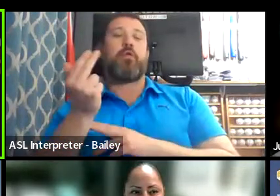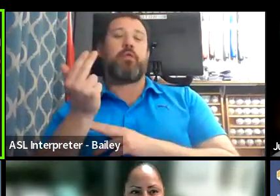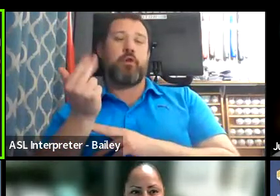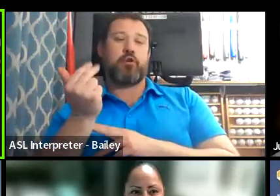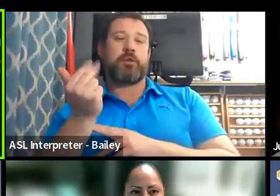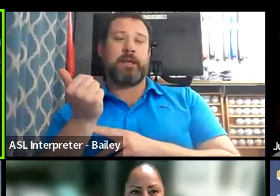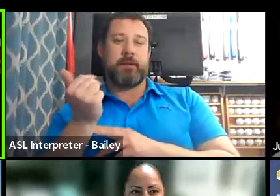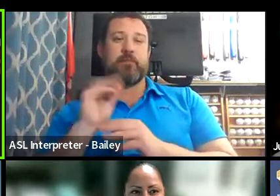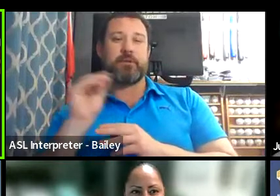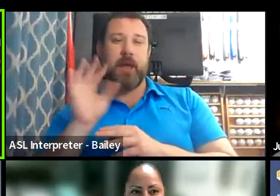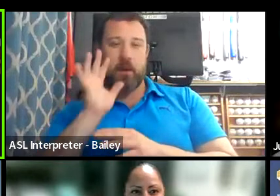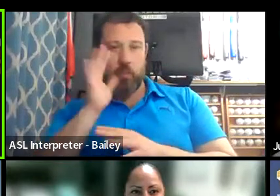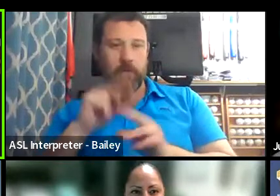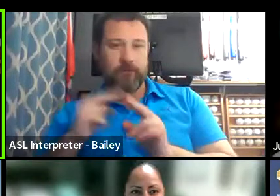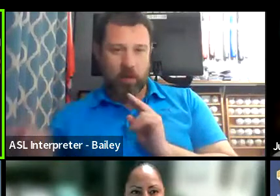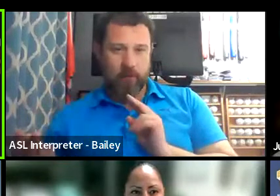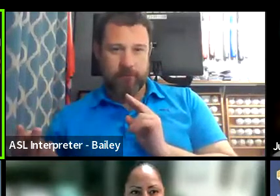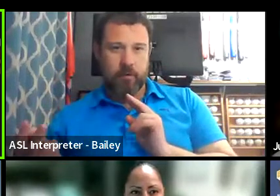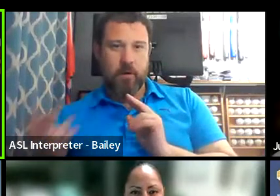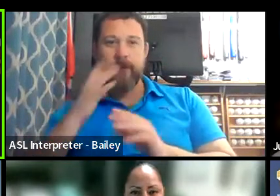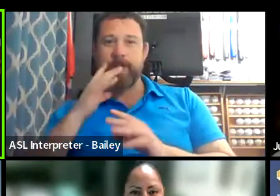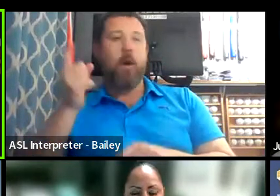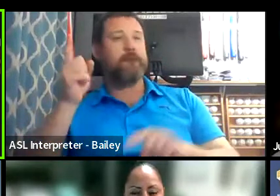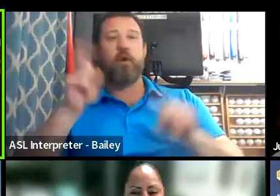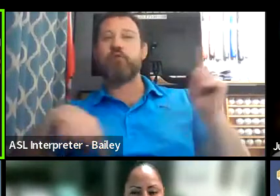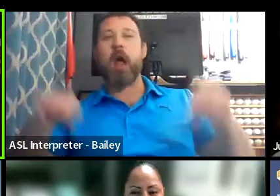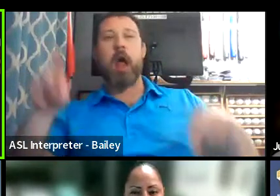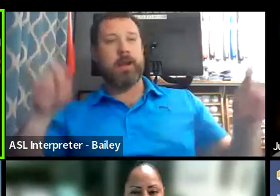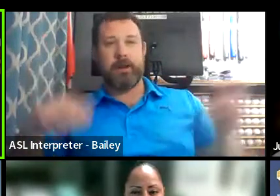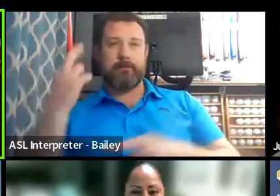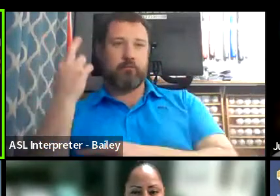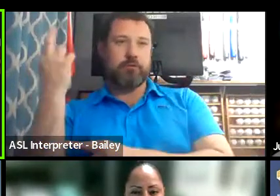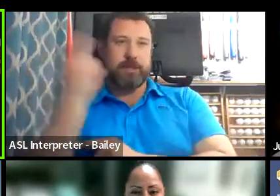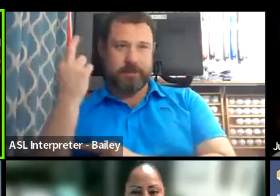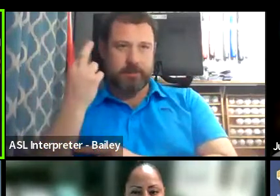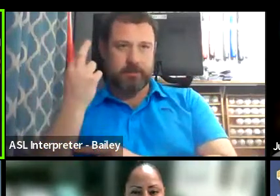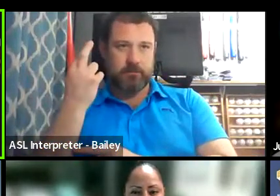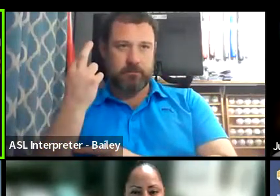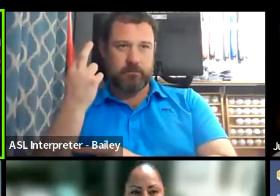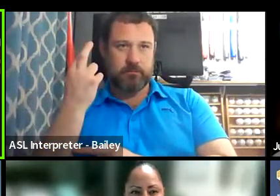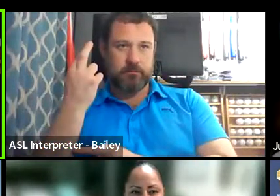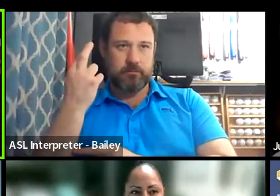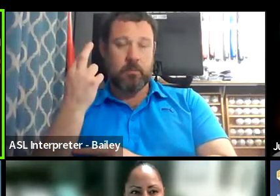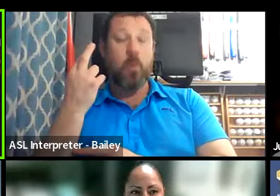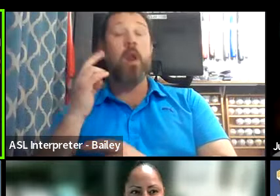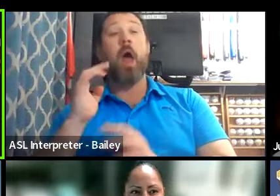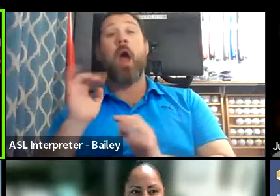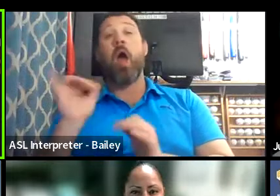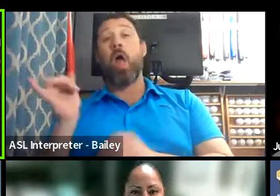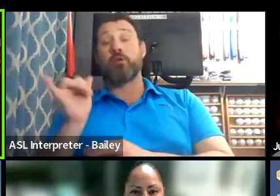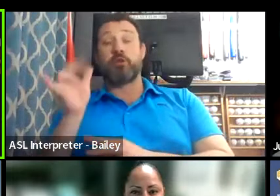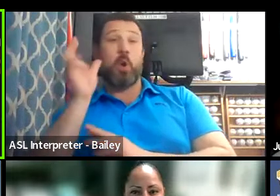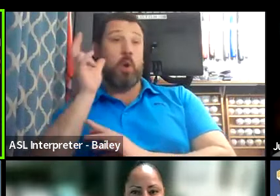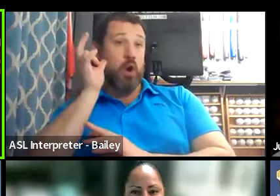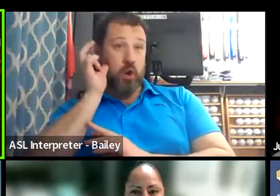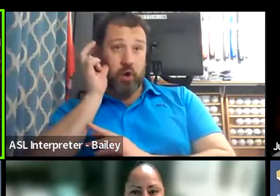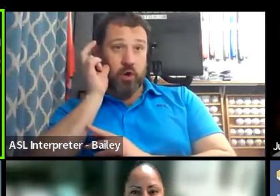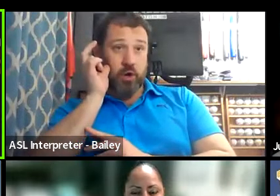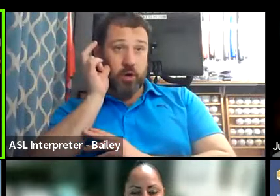will fall off for a variety of reasons. What I also heard is that